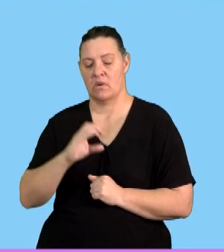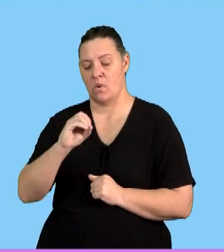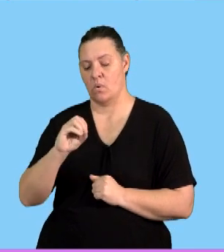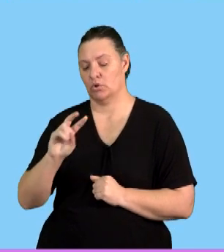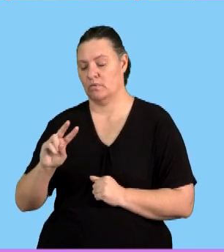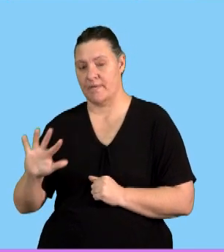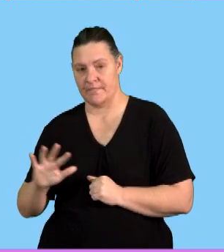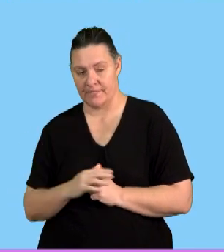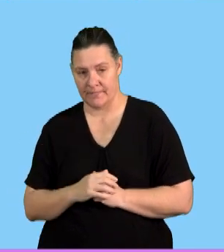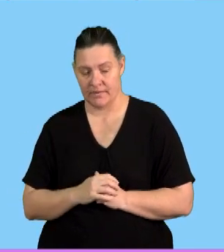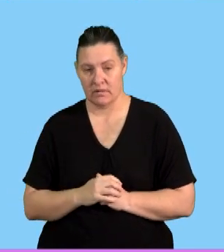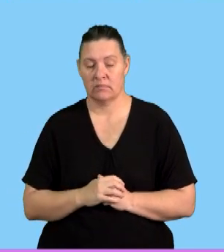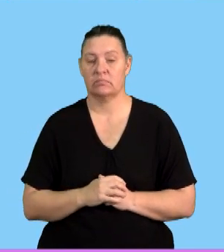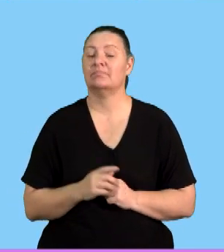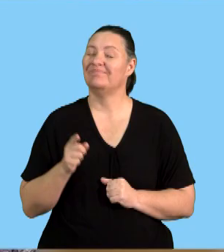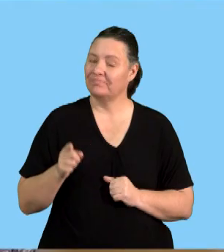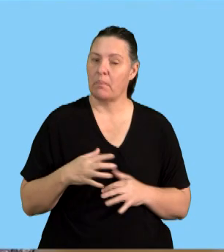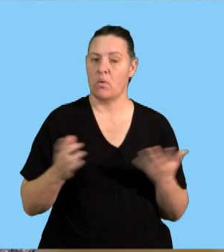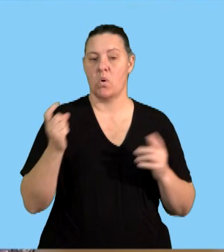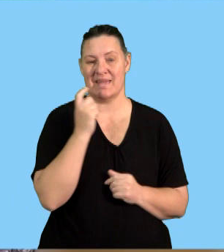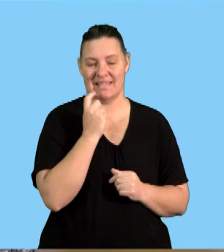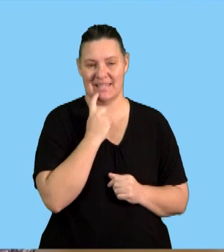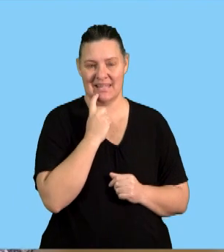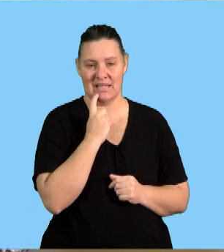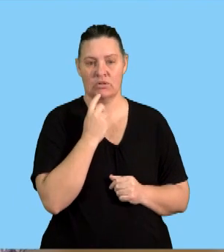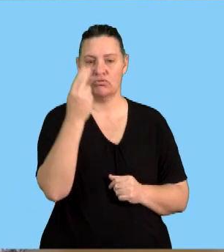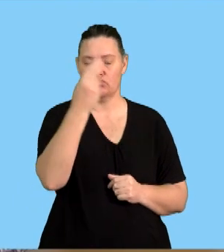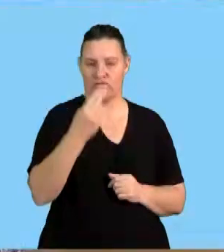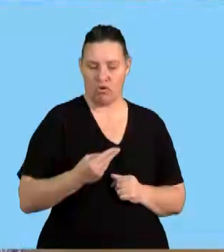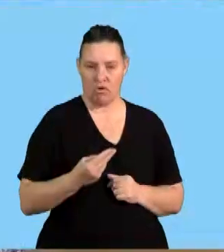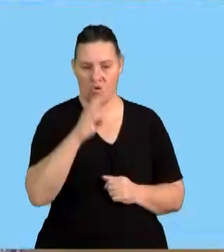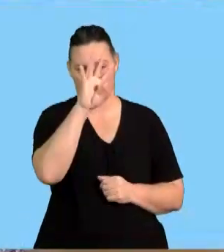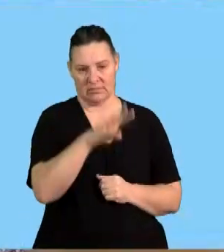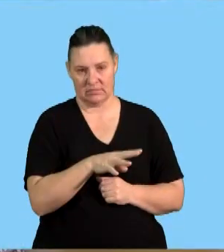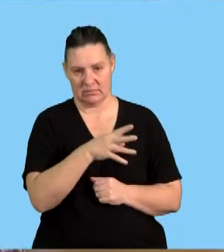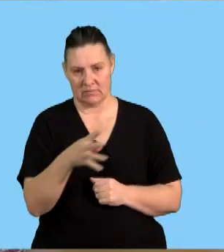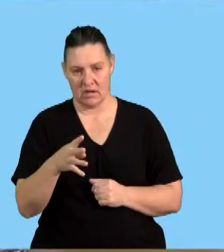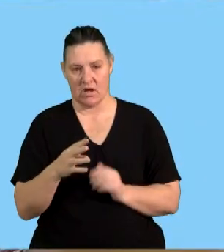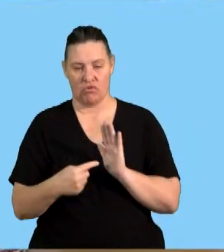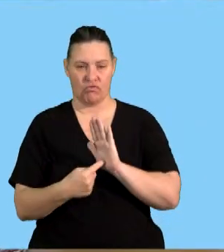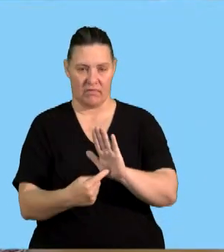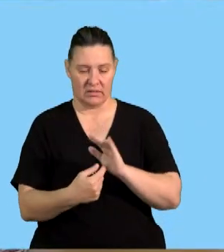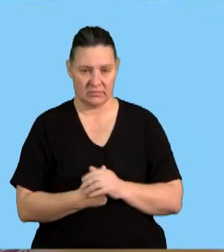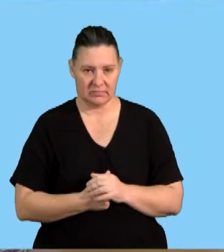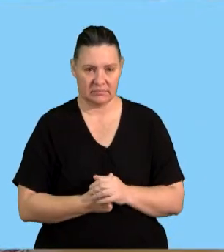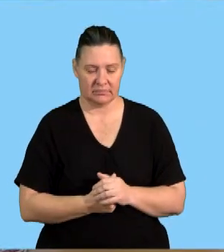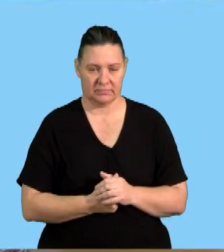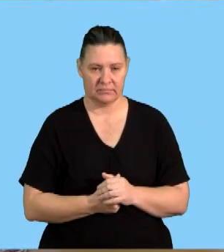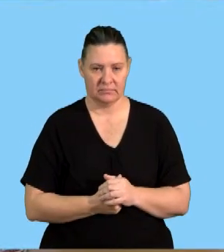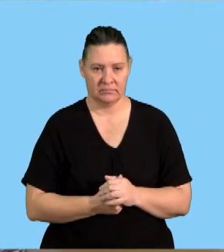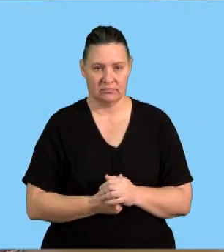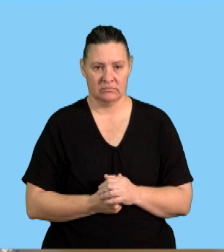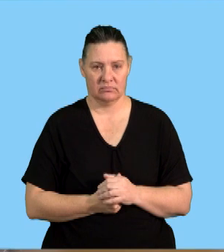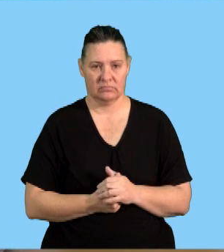6,025. This will make it much easier when you need to go into a graph. Let's quickly look at